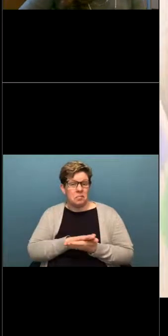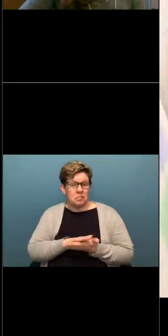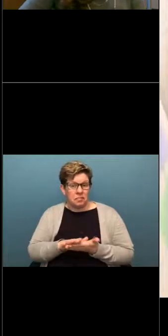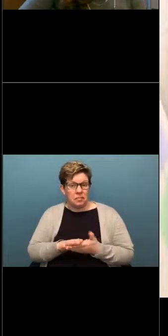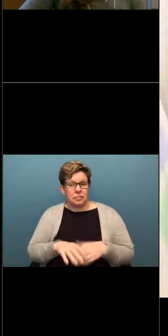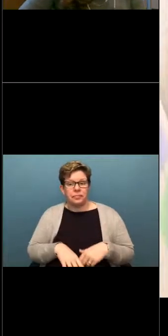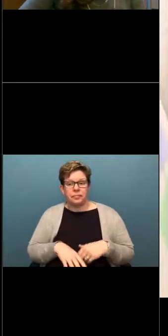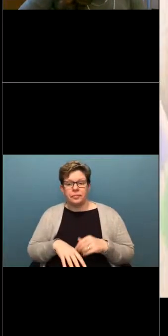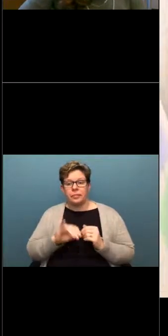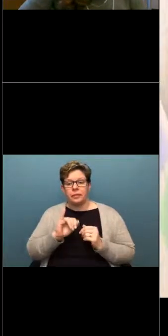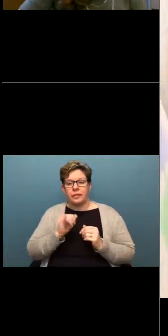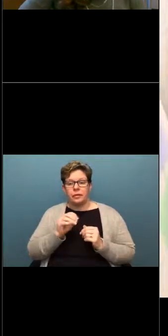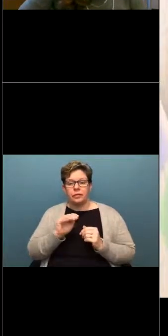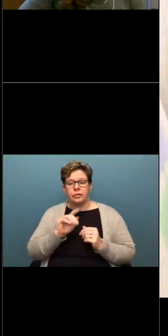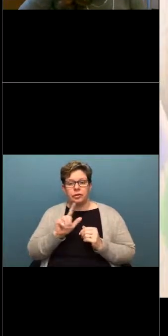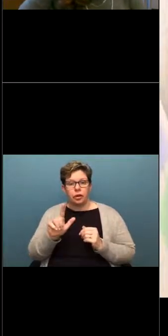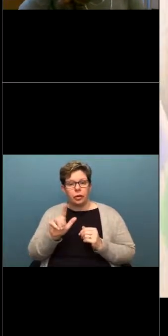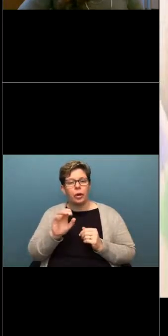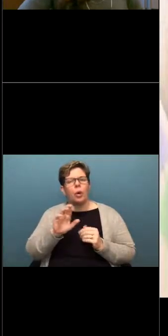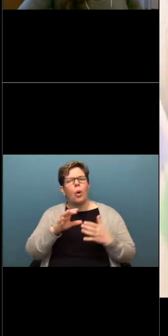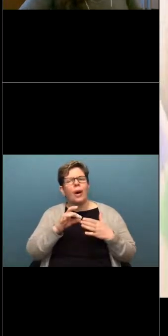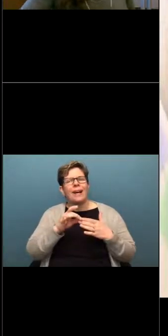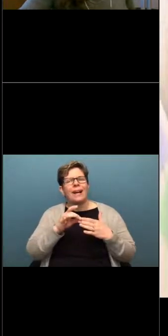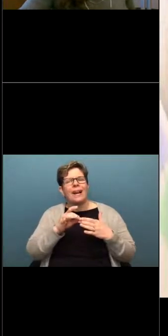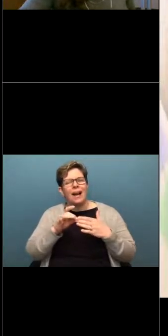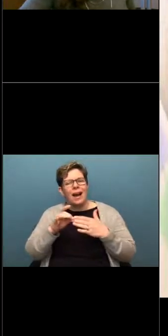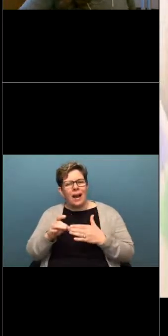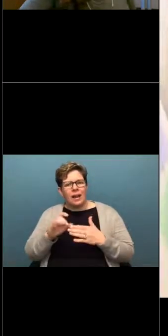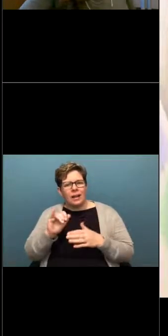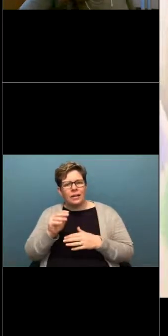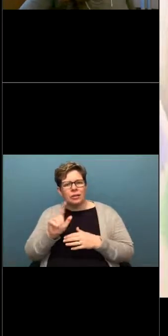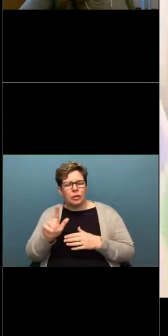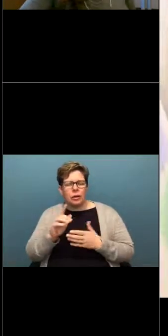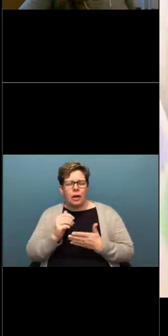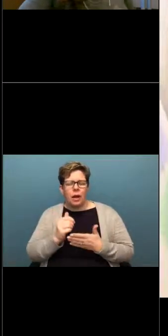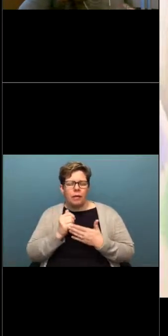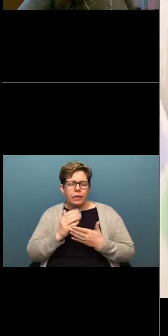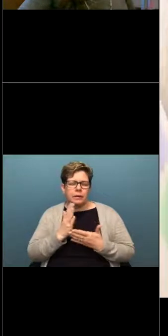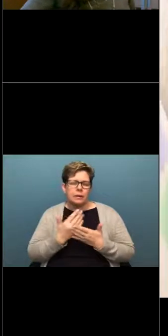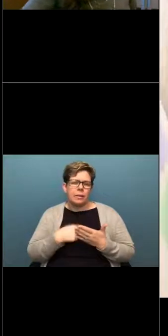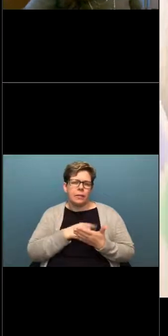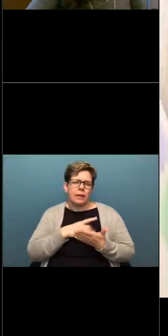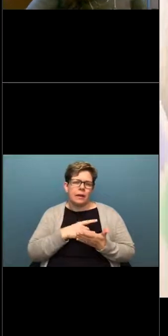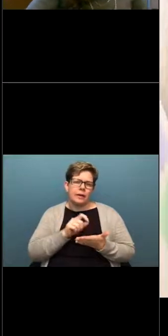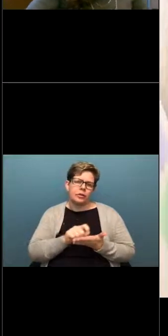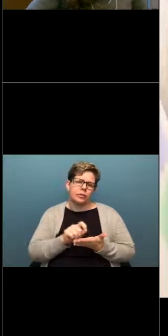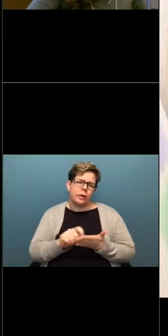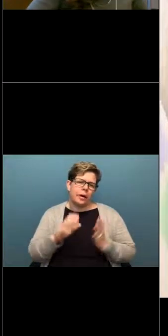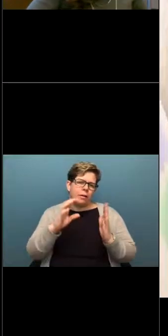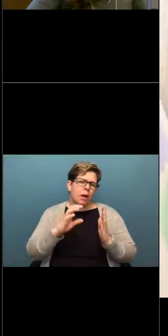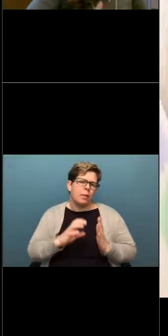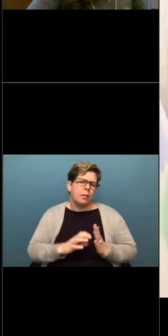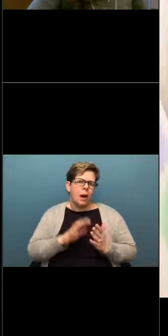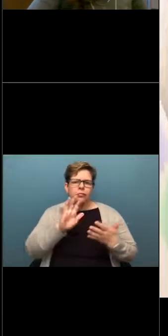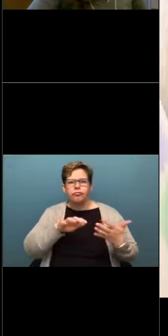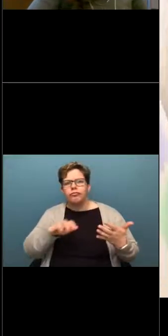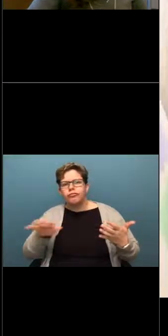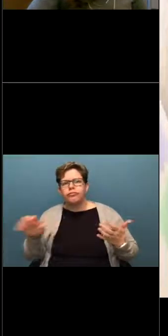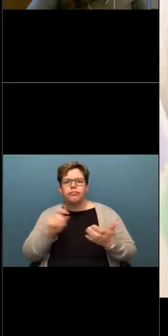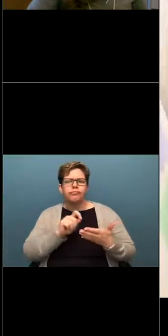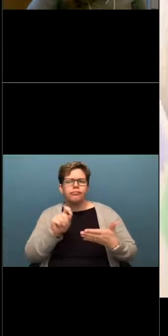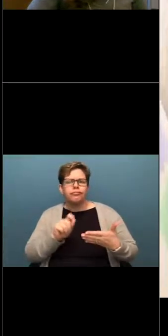Journaling and guided journaling can be really helpful. Some of us love to write, and we write many paragraphs and pages, and that